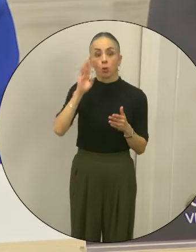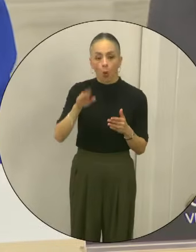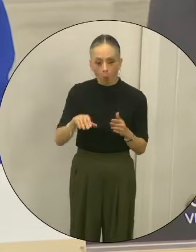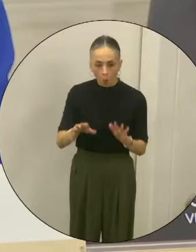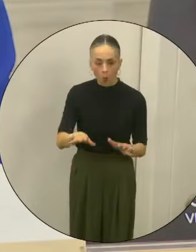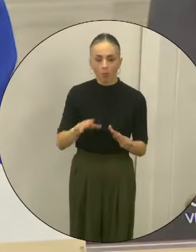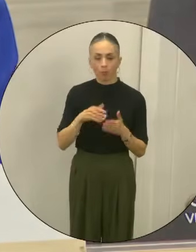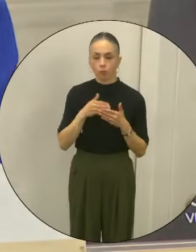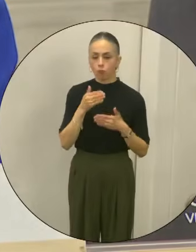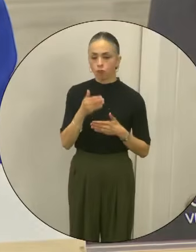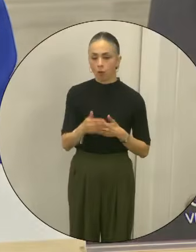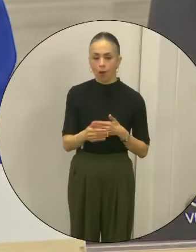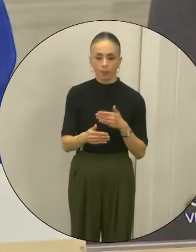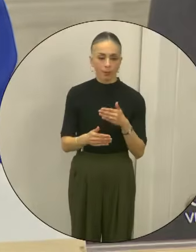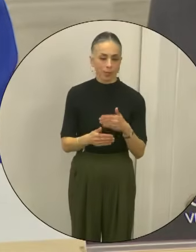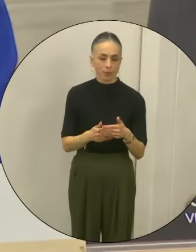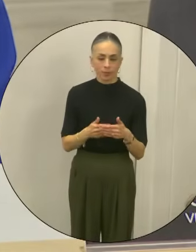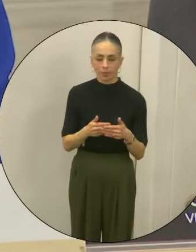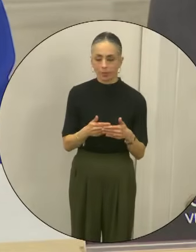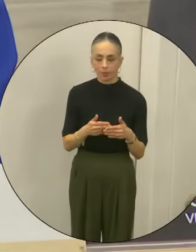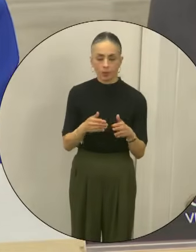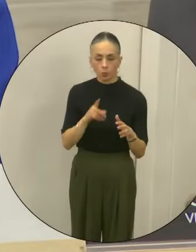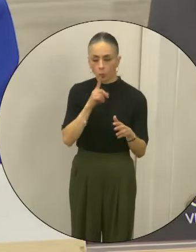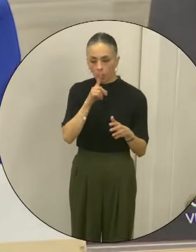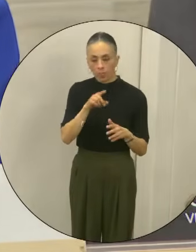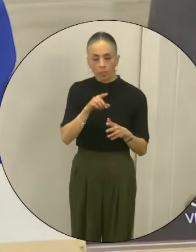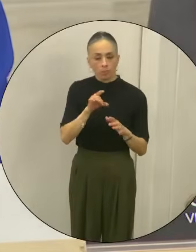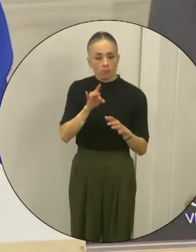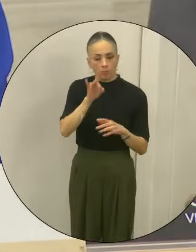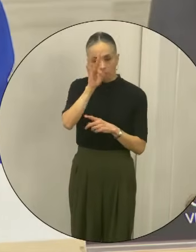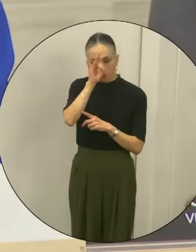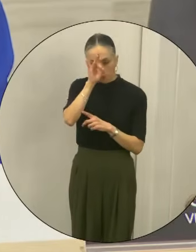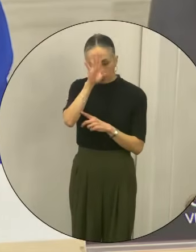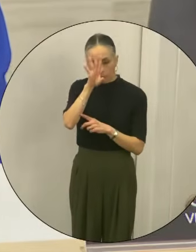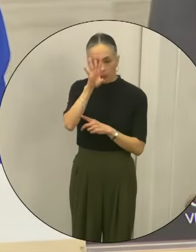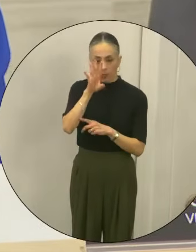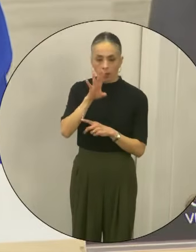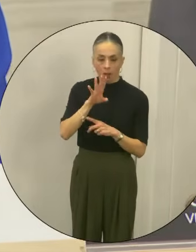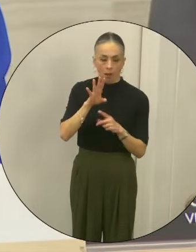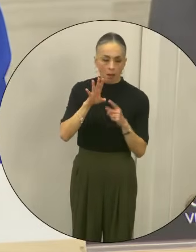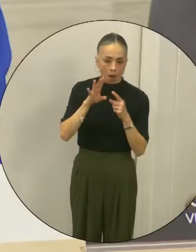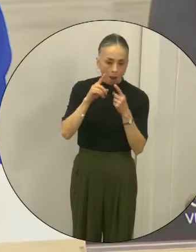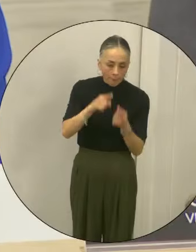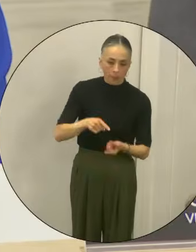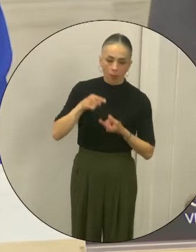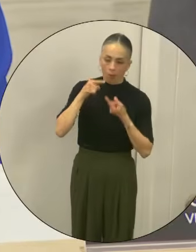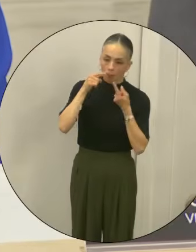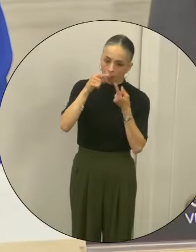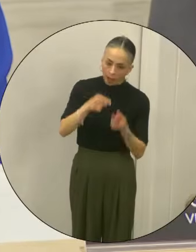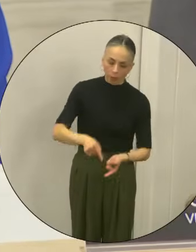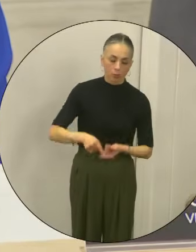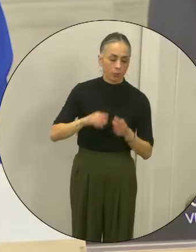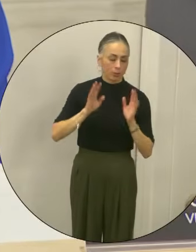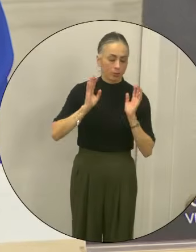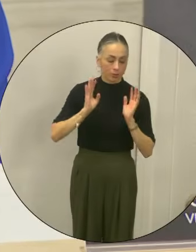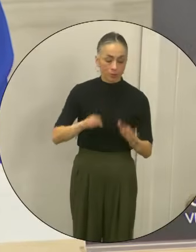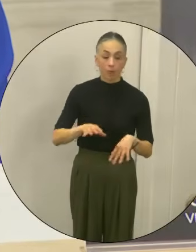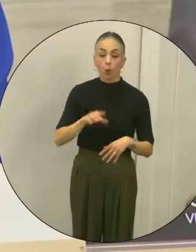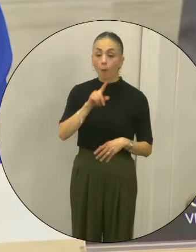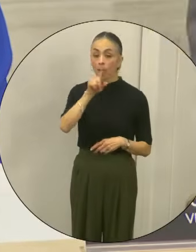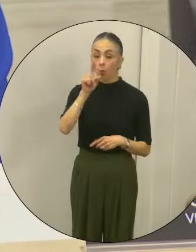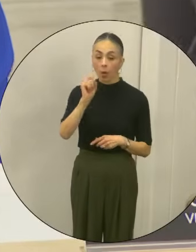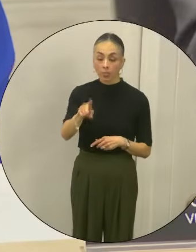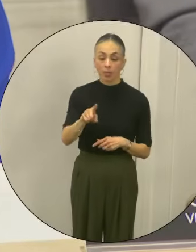process is a uphill battle beyond any measure. Here's my question. So